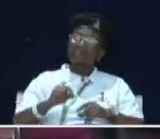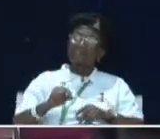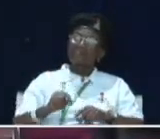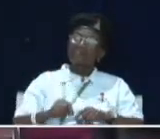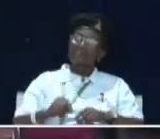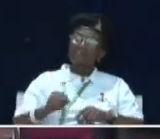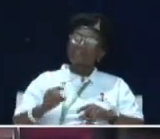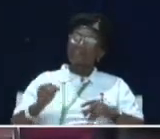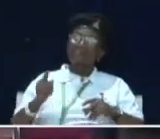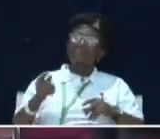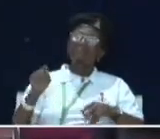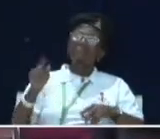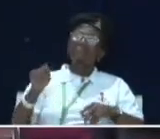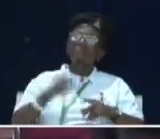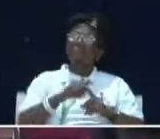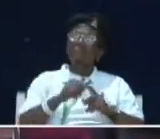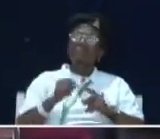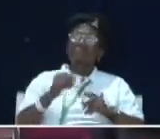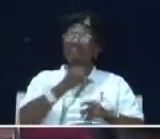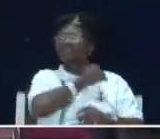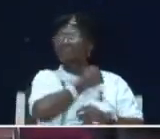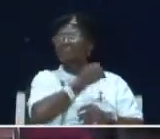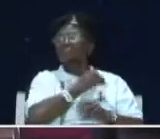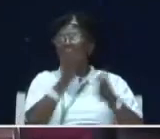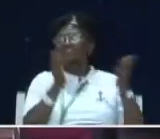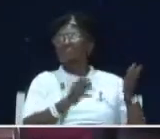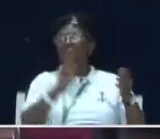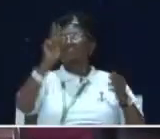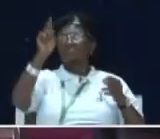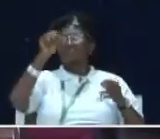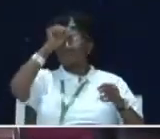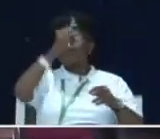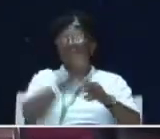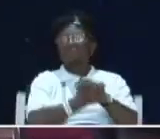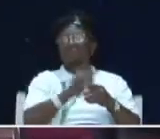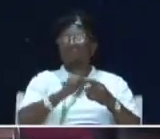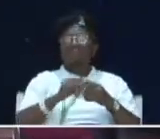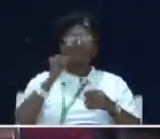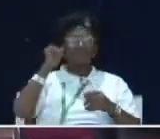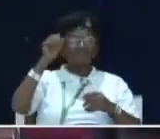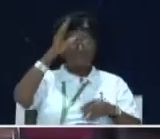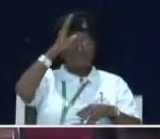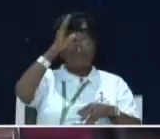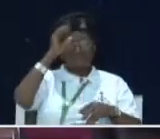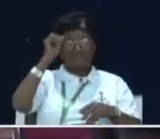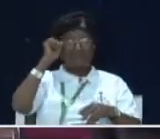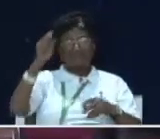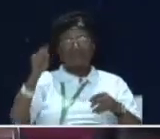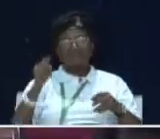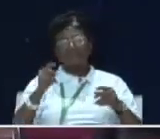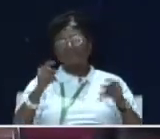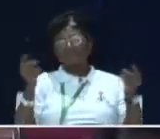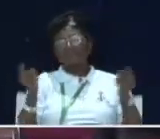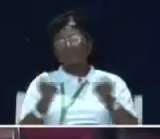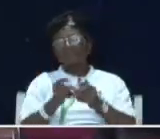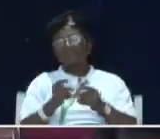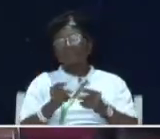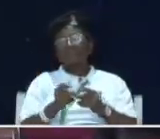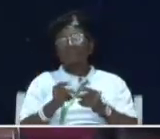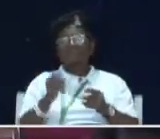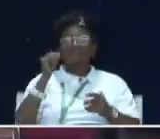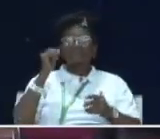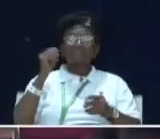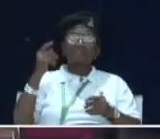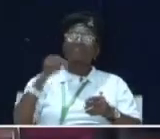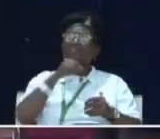when Joseph brought his two sons to his father, he placed the